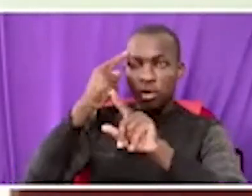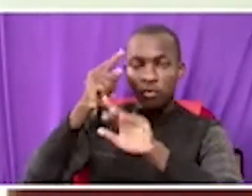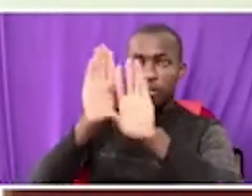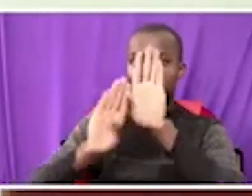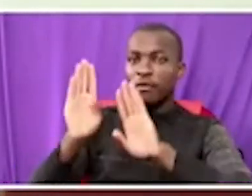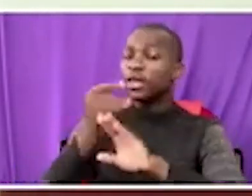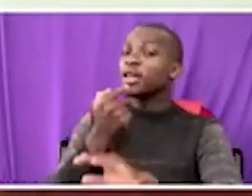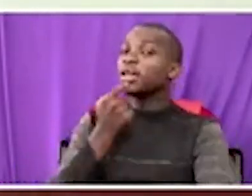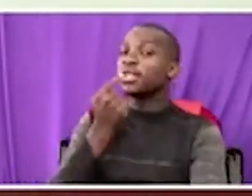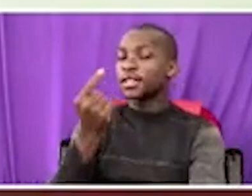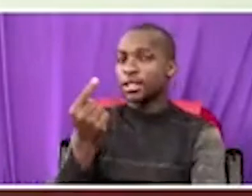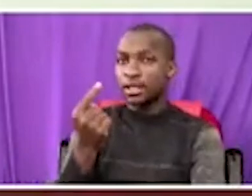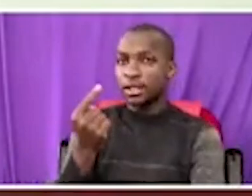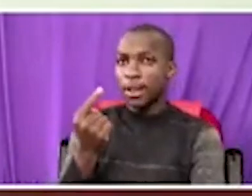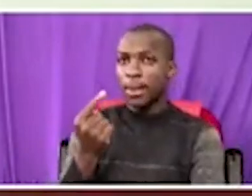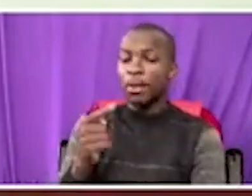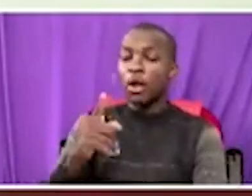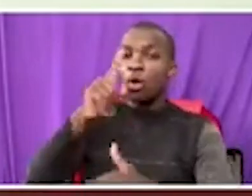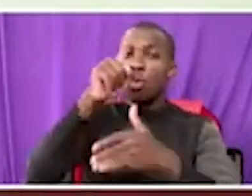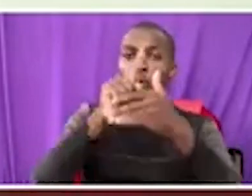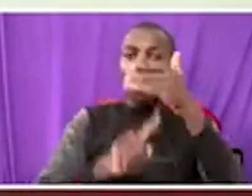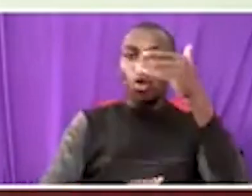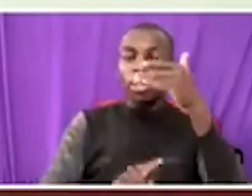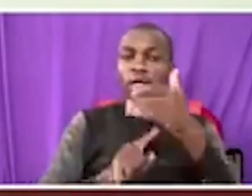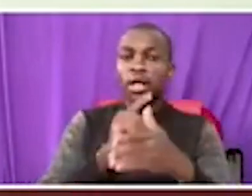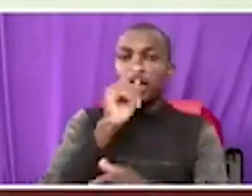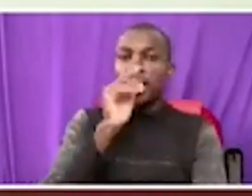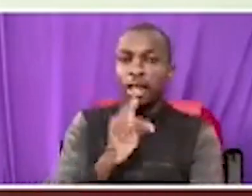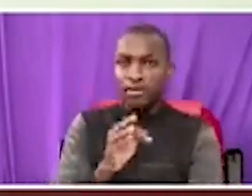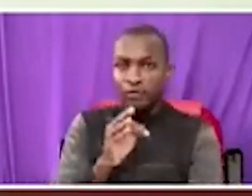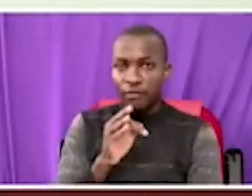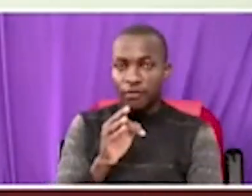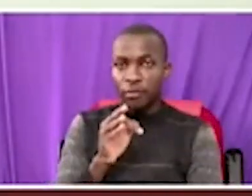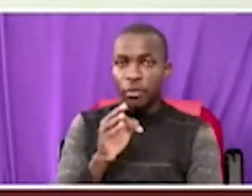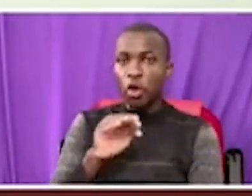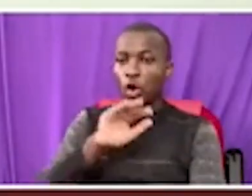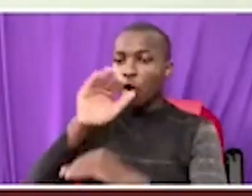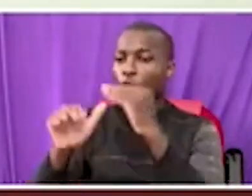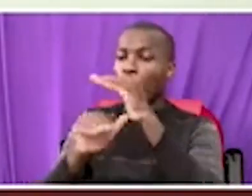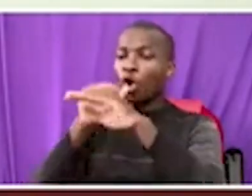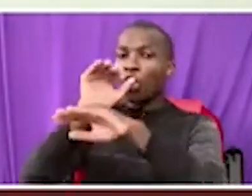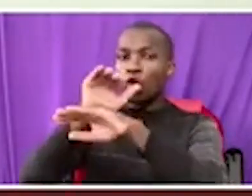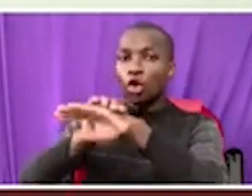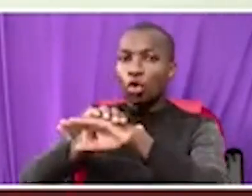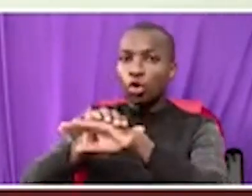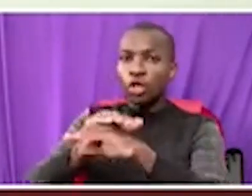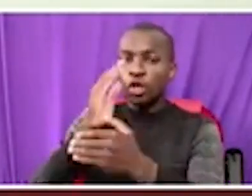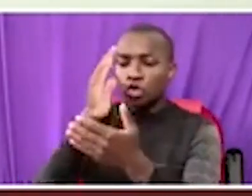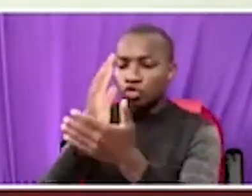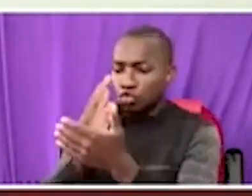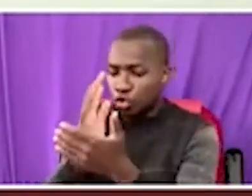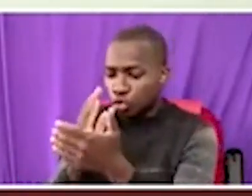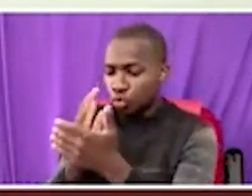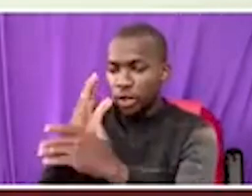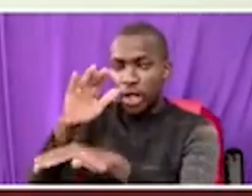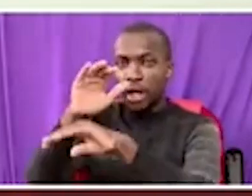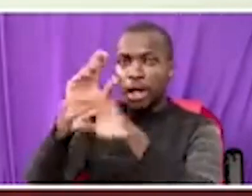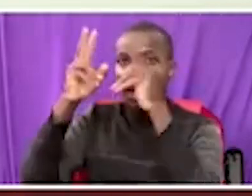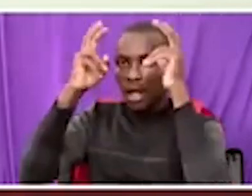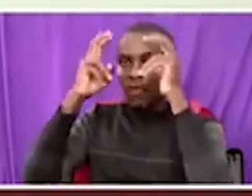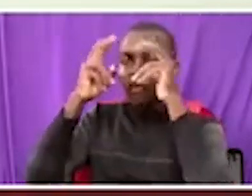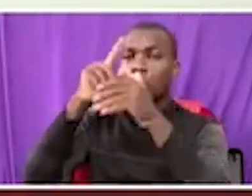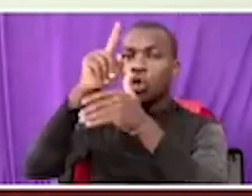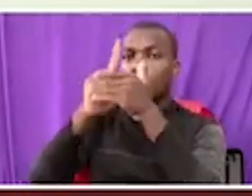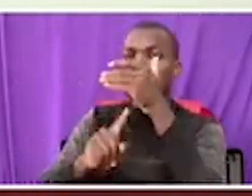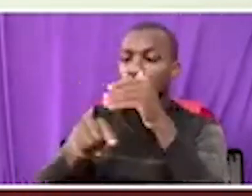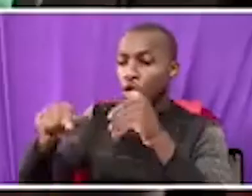He says this, what if what we call good is really evil, and what we